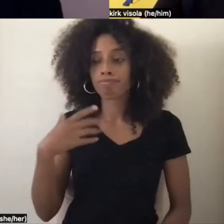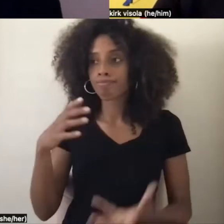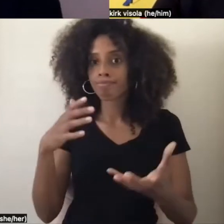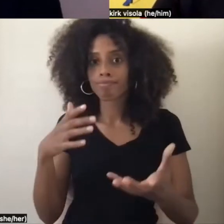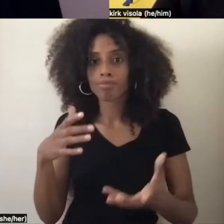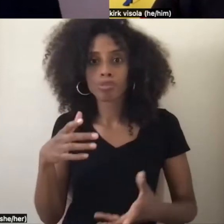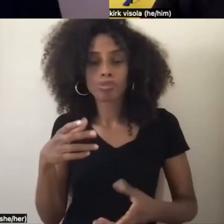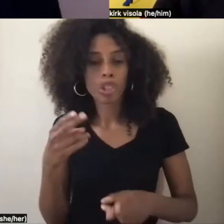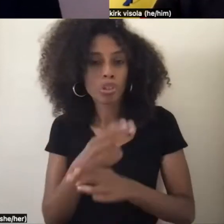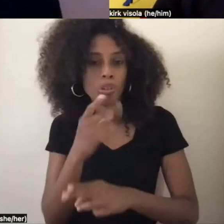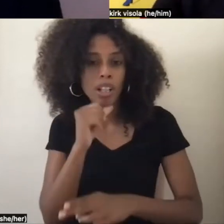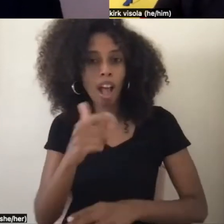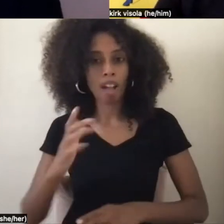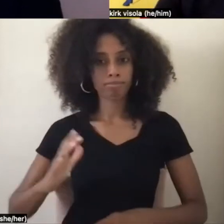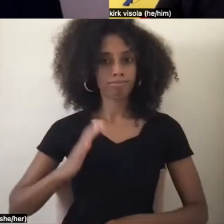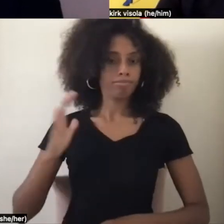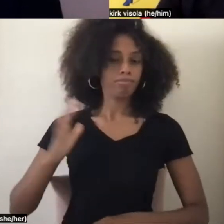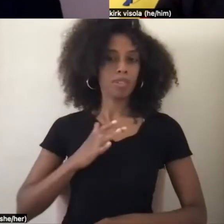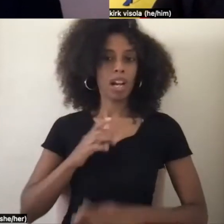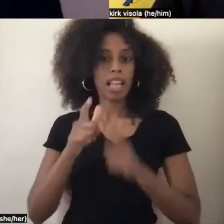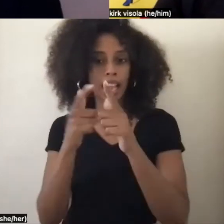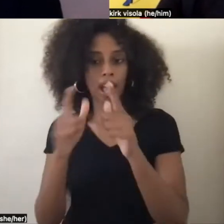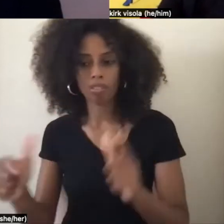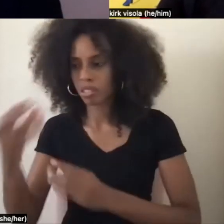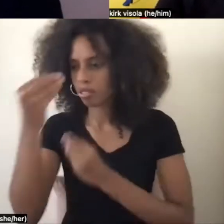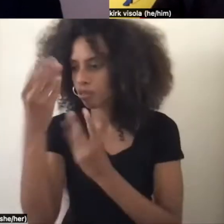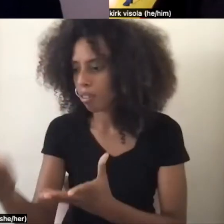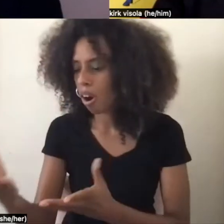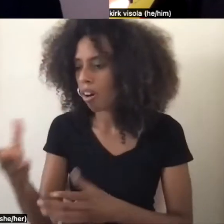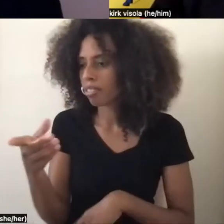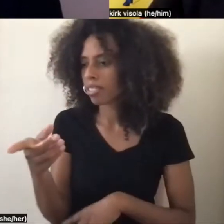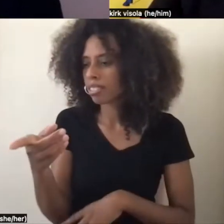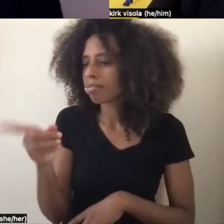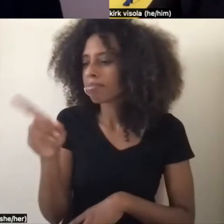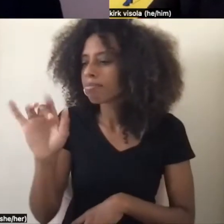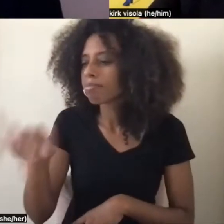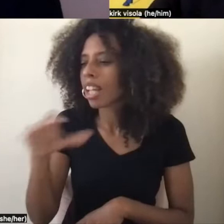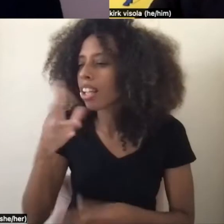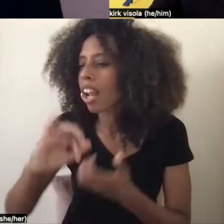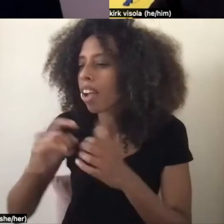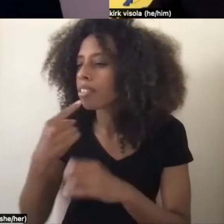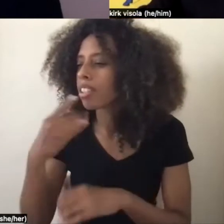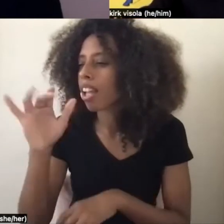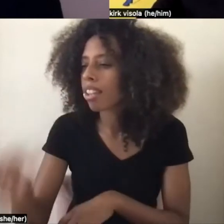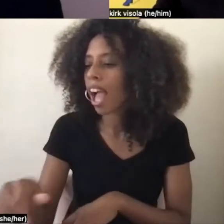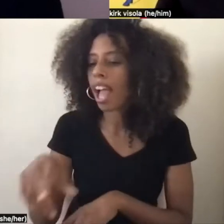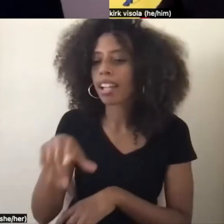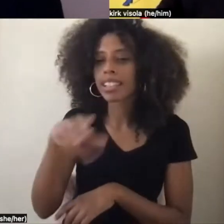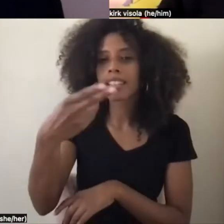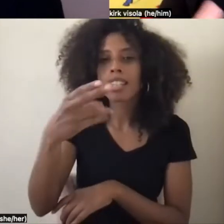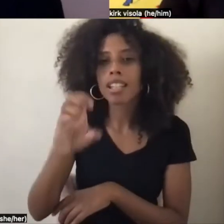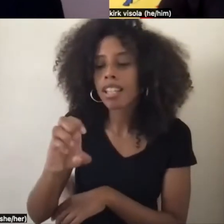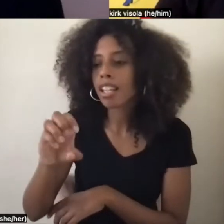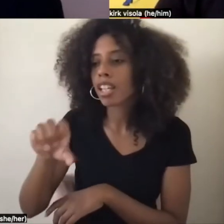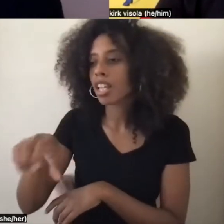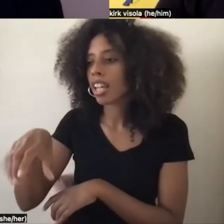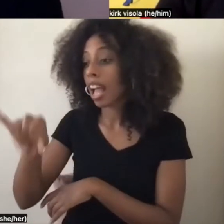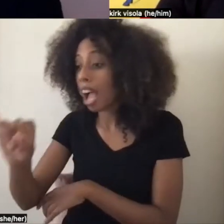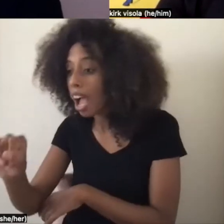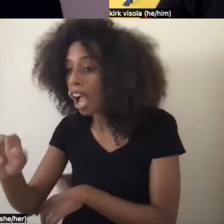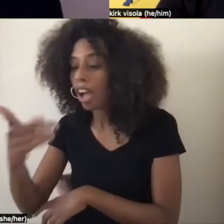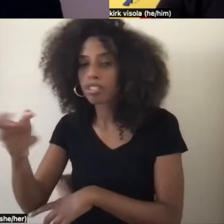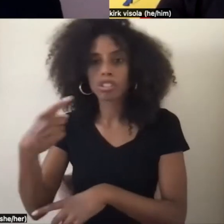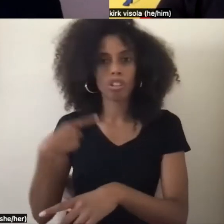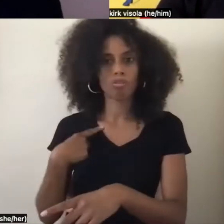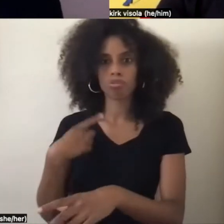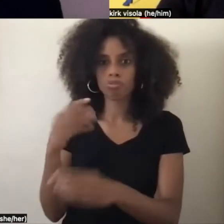know that, you know, that's not how you say that. It's he and I. It's, you know, and she would literally correct us all the time. And